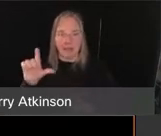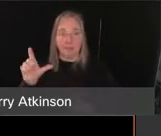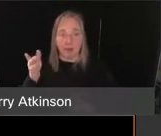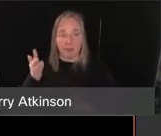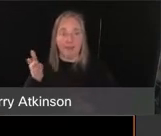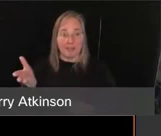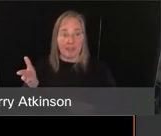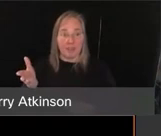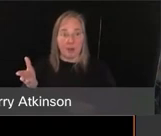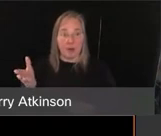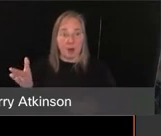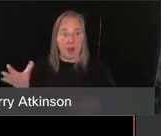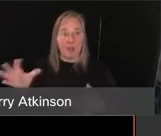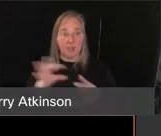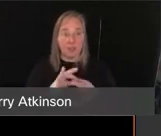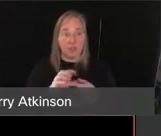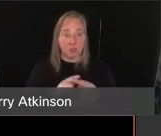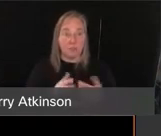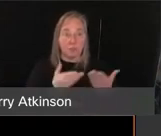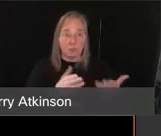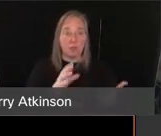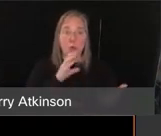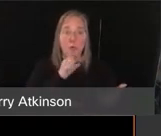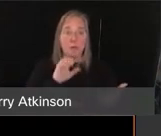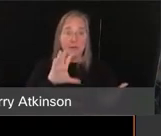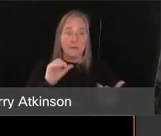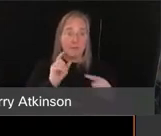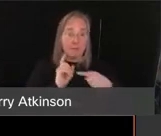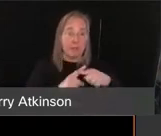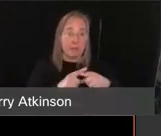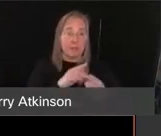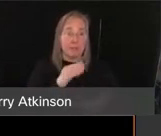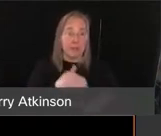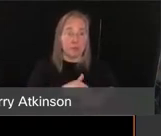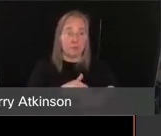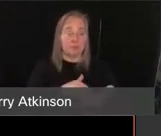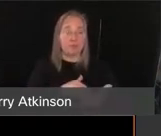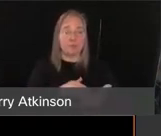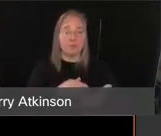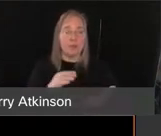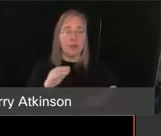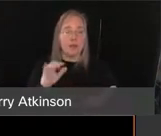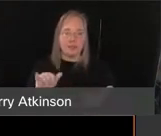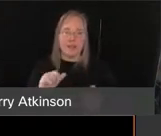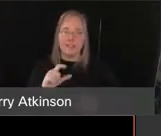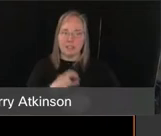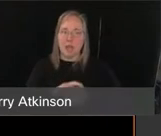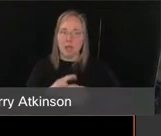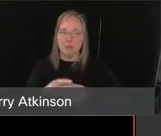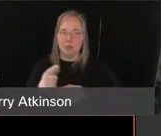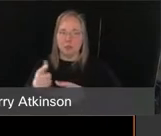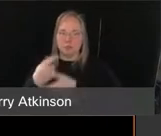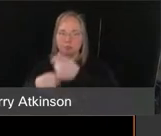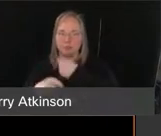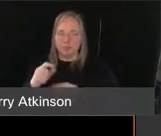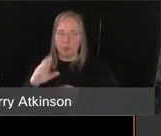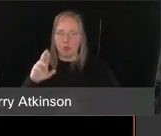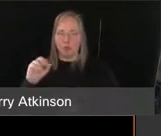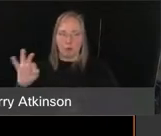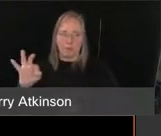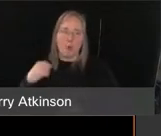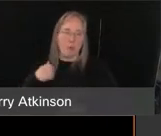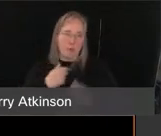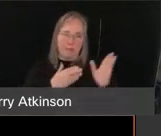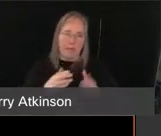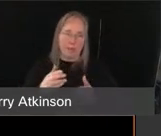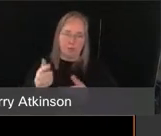the proposed 50 Plus Center, we're actually going to be, it's time to re-roof that project. We plan on re-roofing that this year.